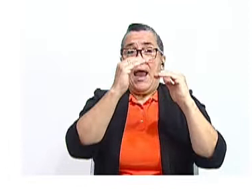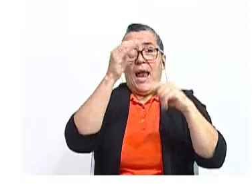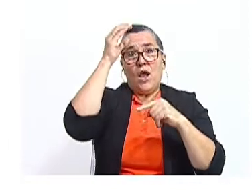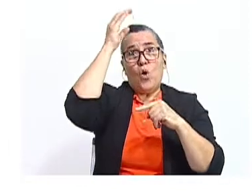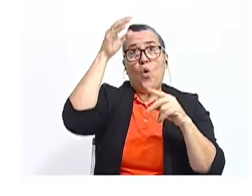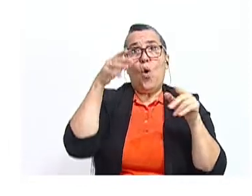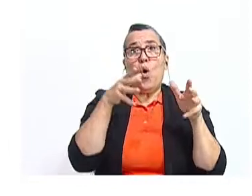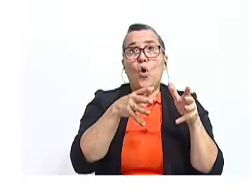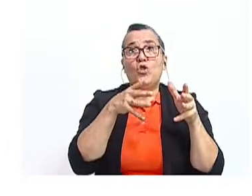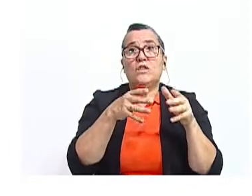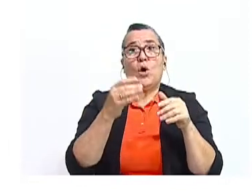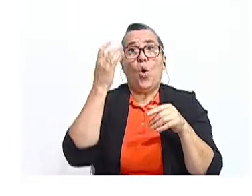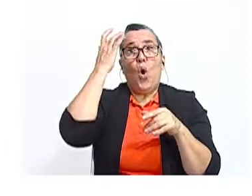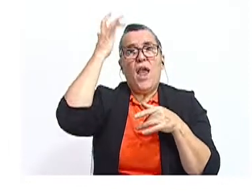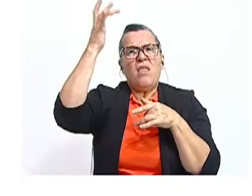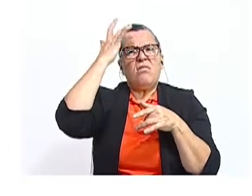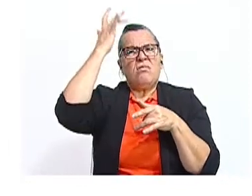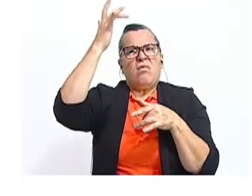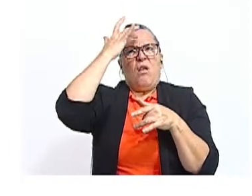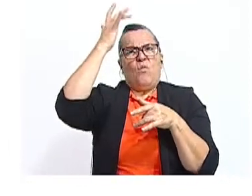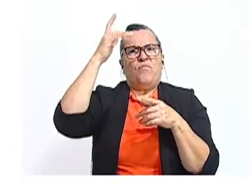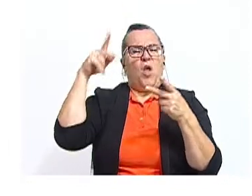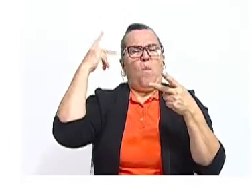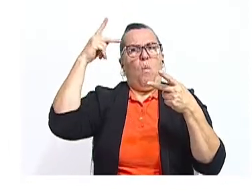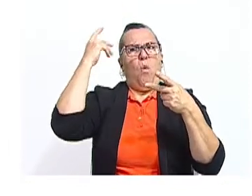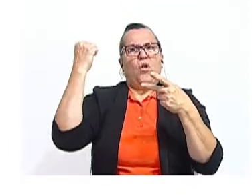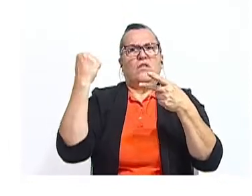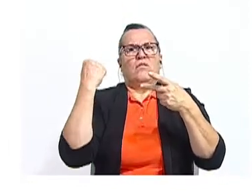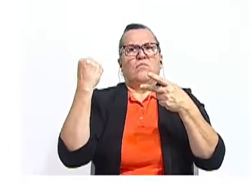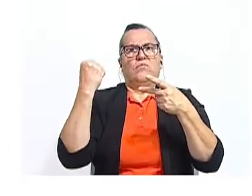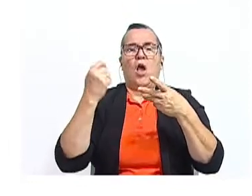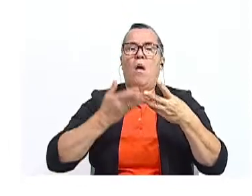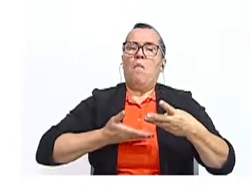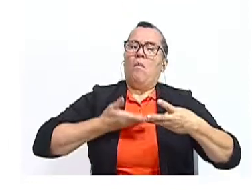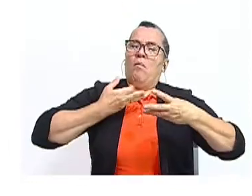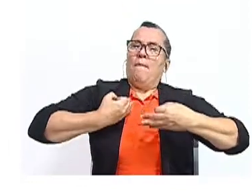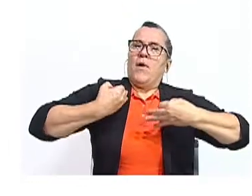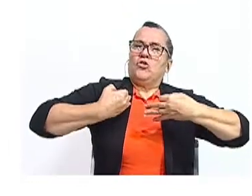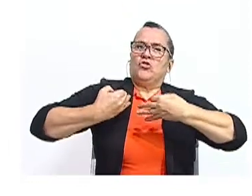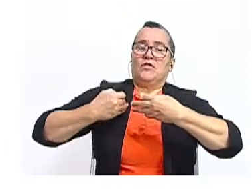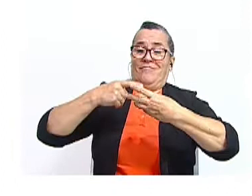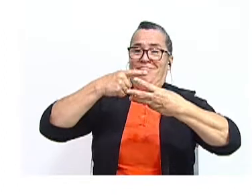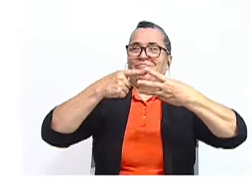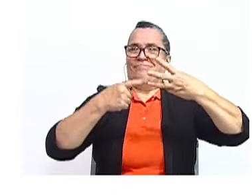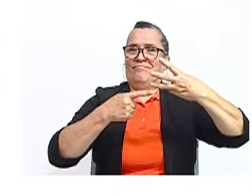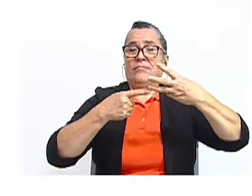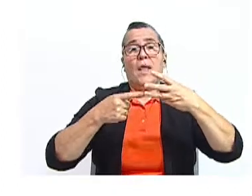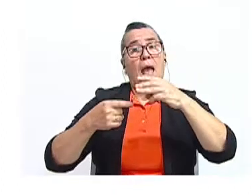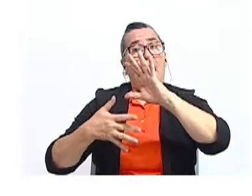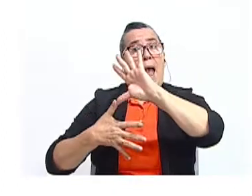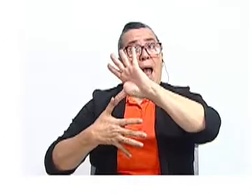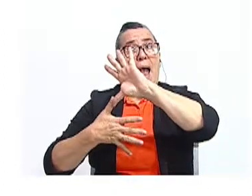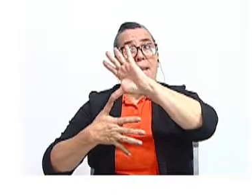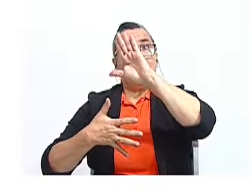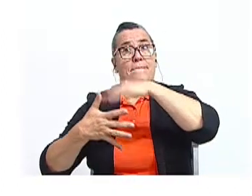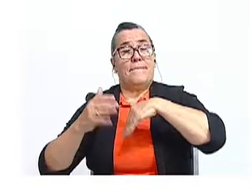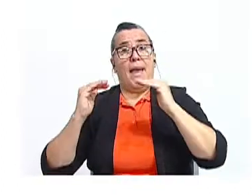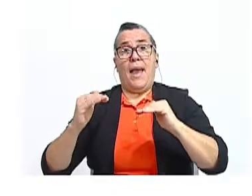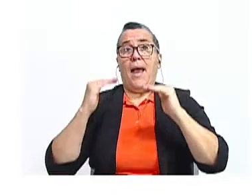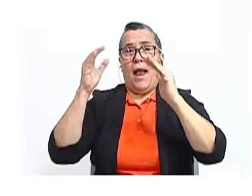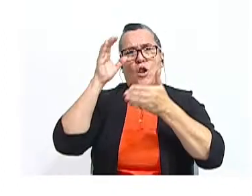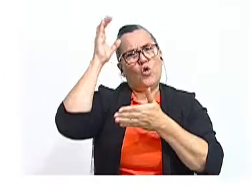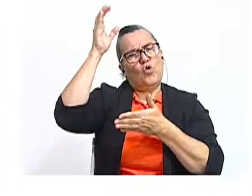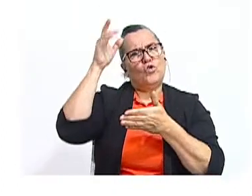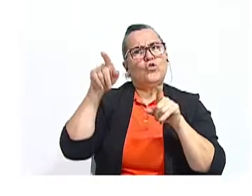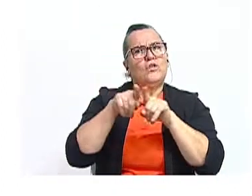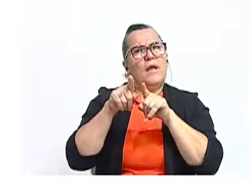with intellectualism, political power, and prestige. In America, high culture also tends to